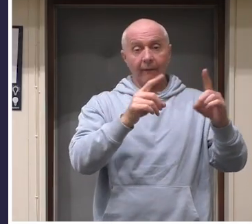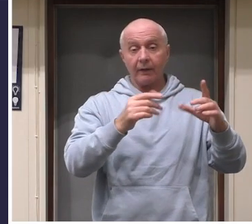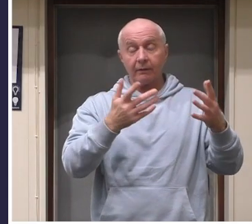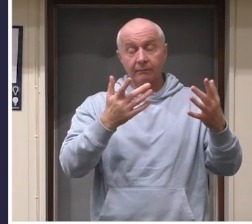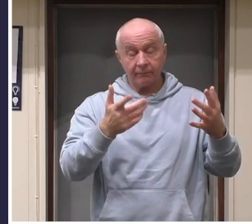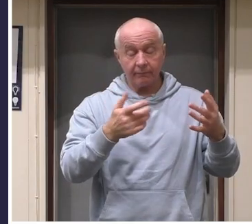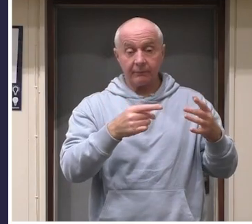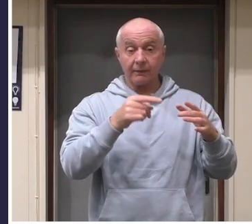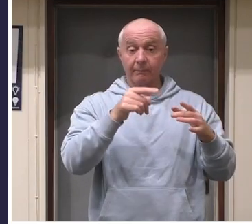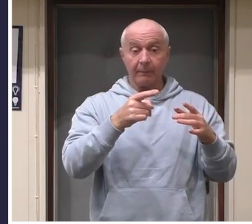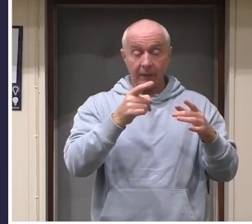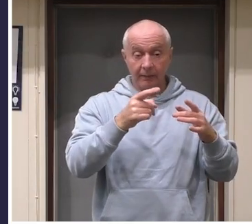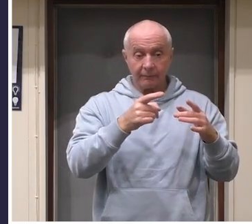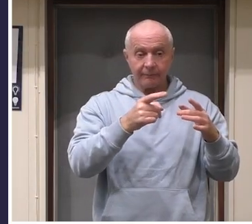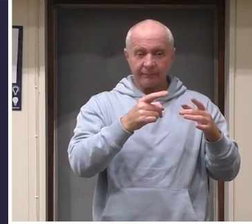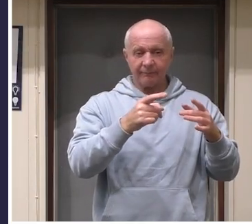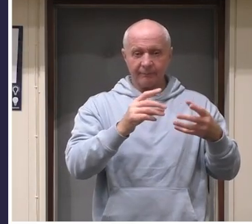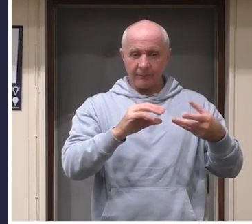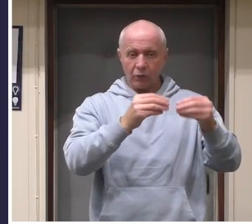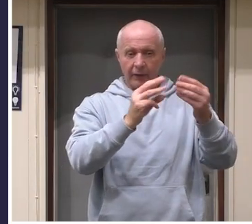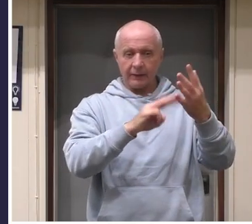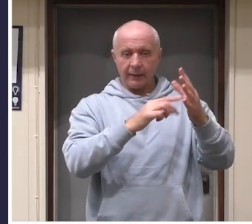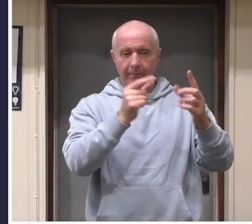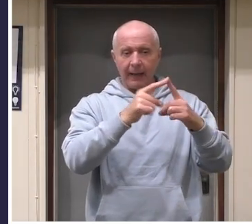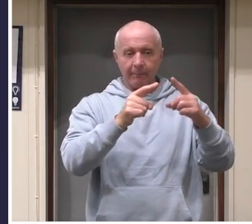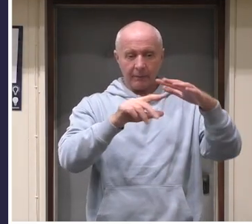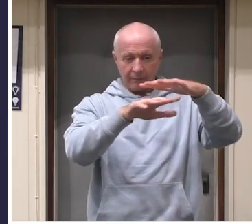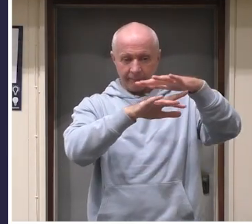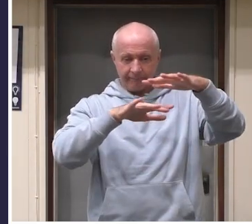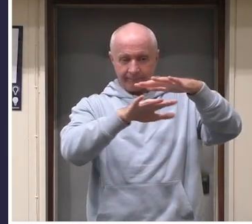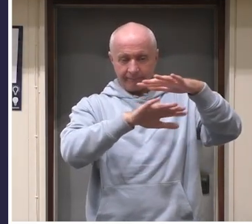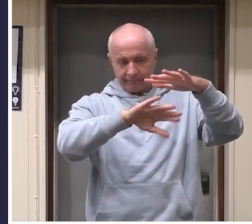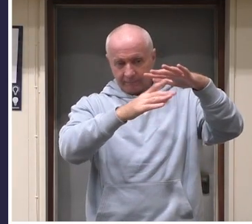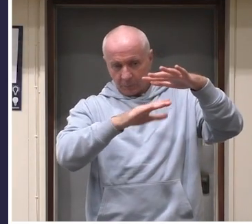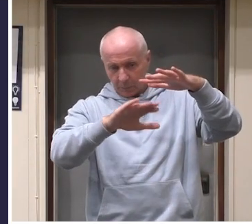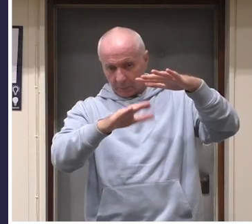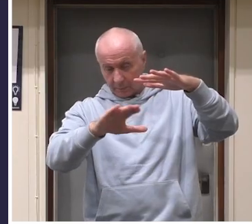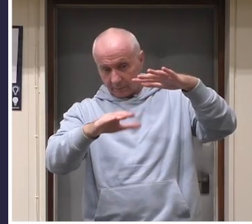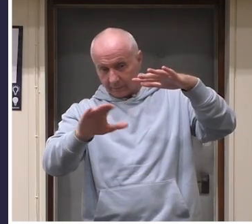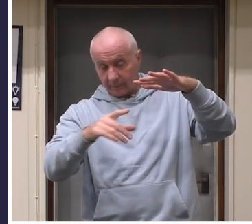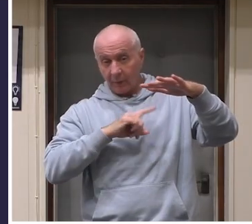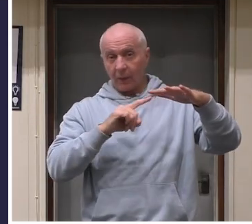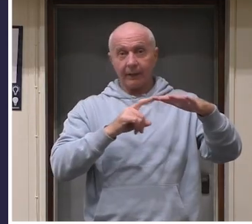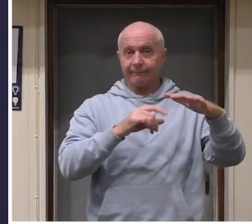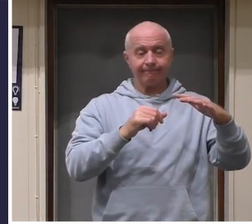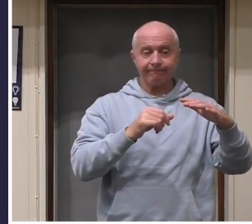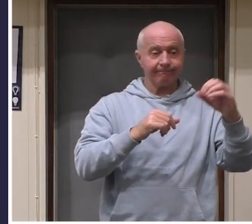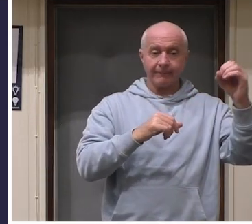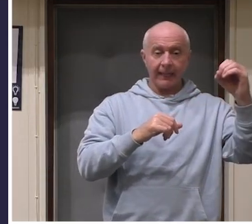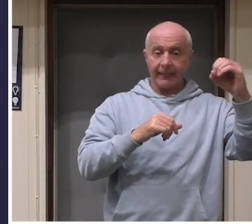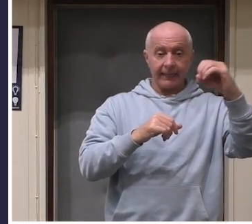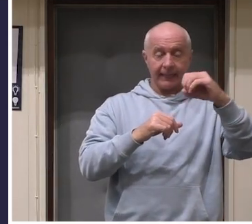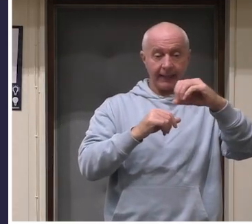want, and you'll be able to map out its underground topology very precisely using this technique, because light cannot pass through the